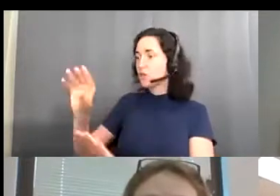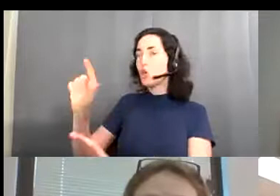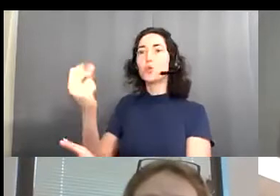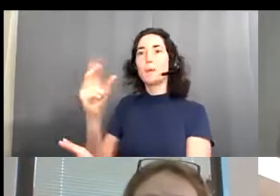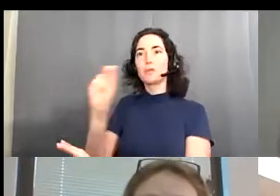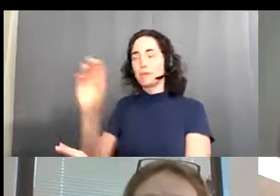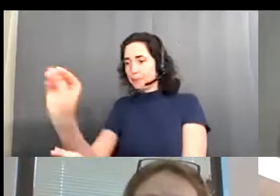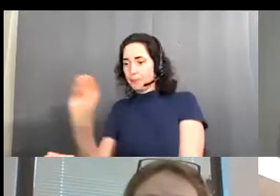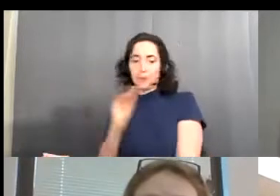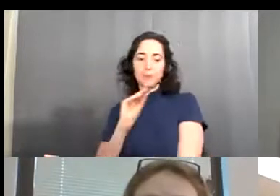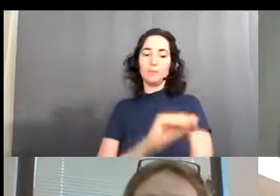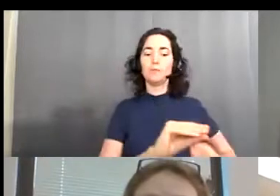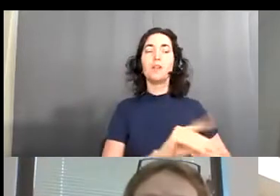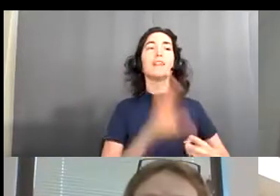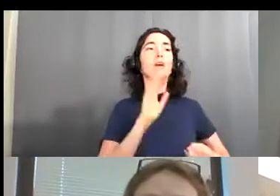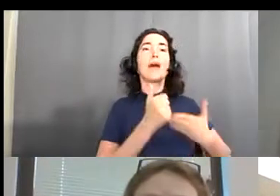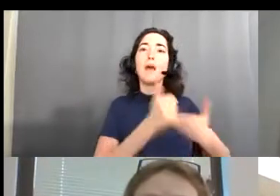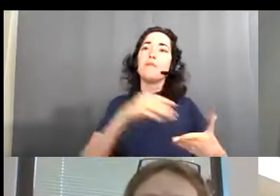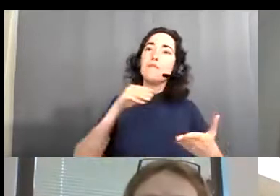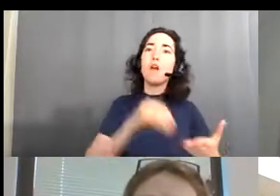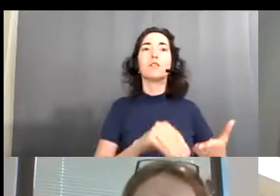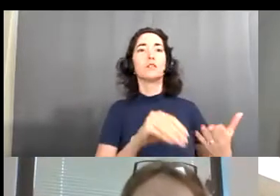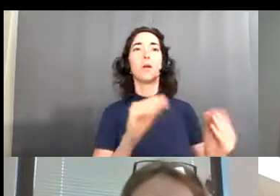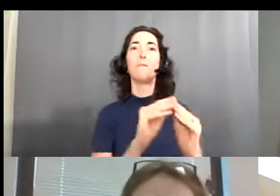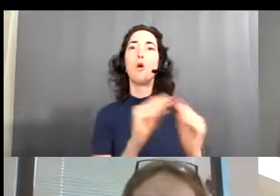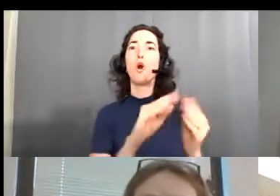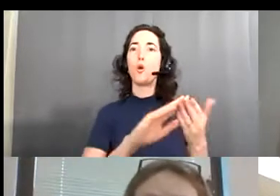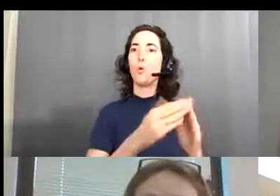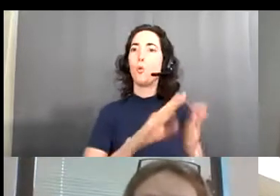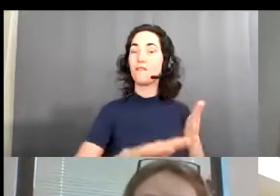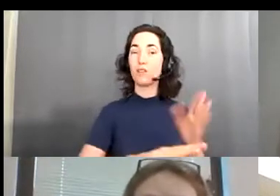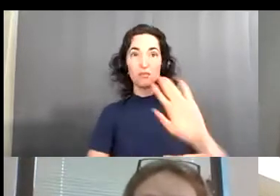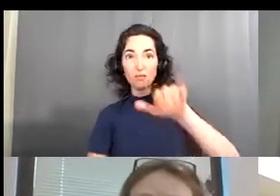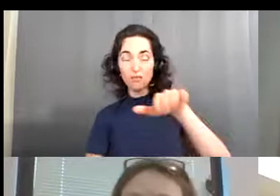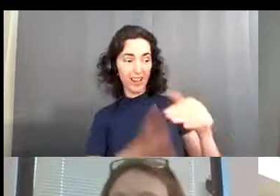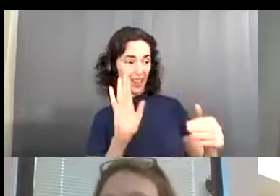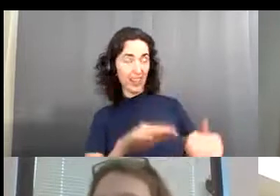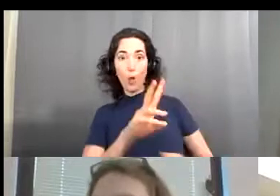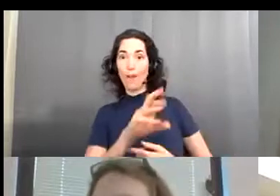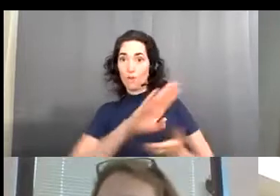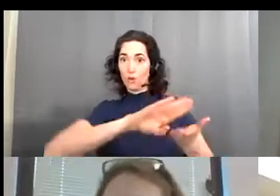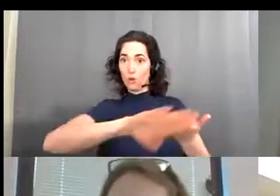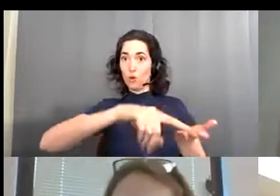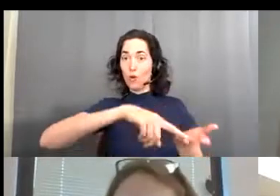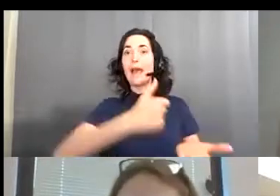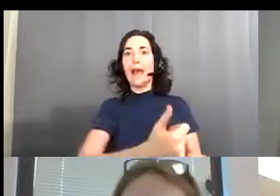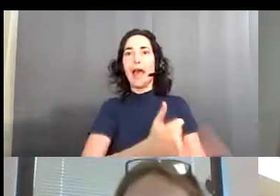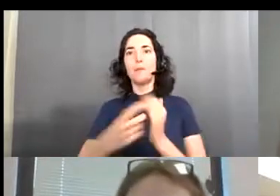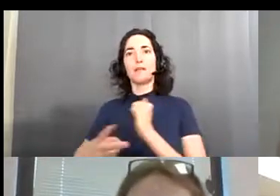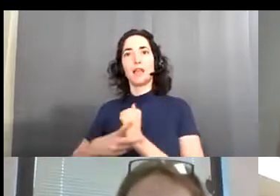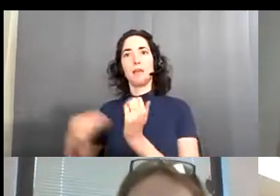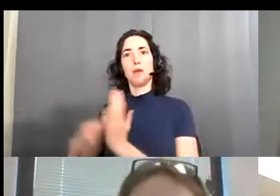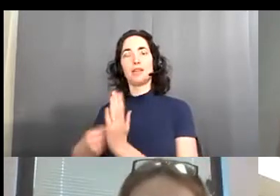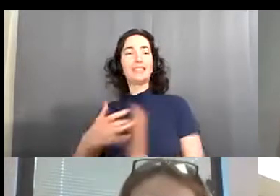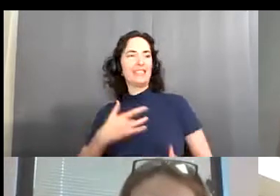choices waivers for individuals. They're very cost-effective waivers. I think the average cost of a waiver is around